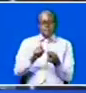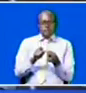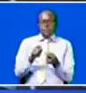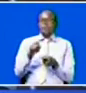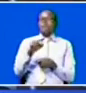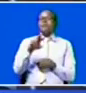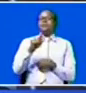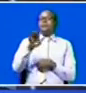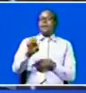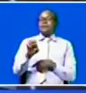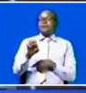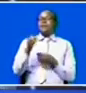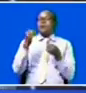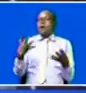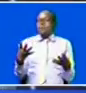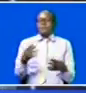duty of